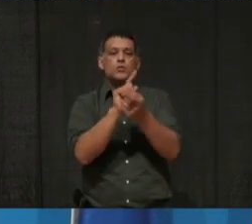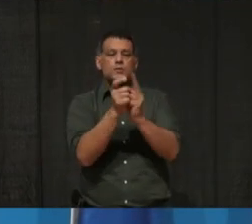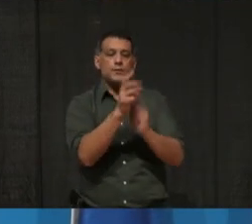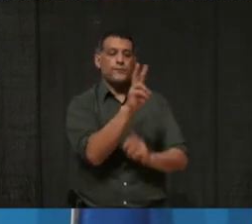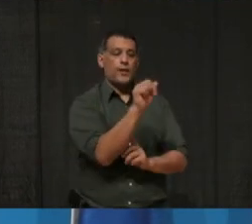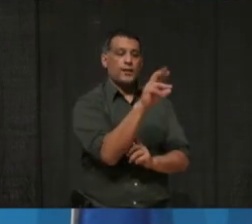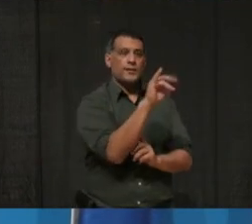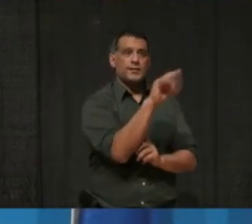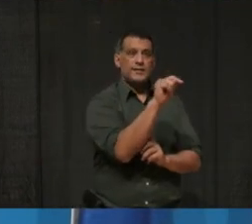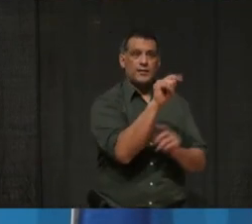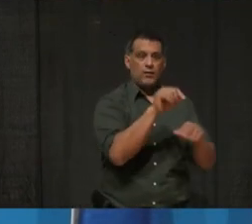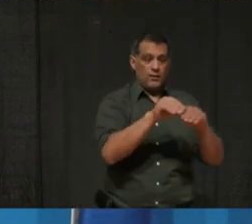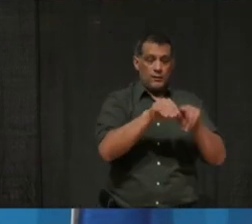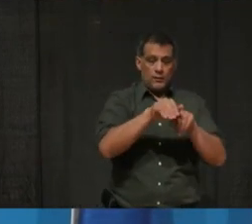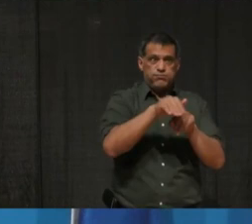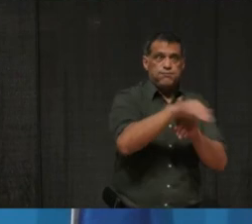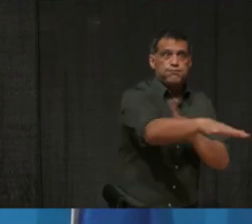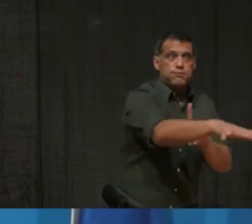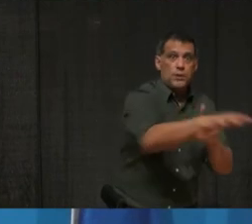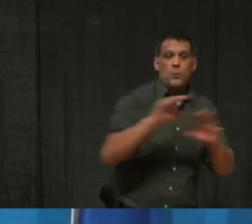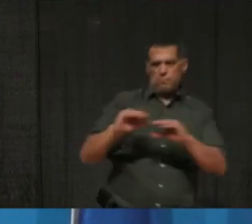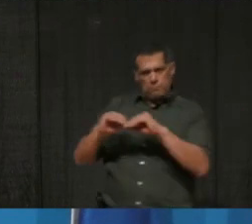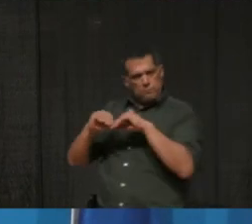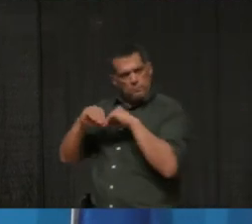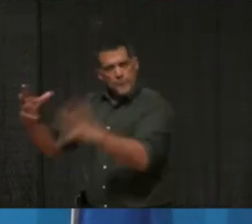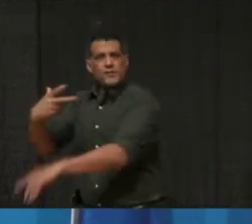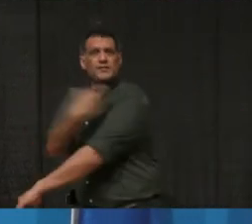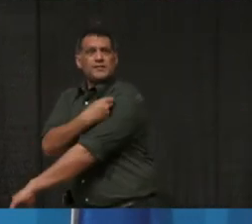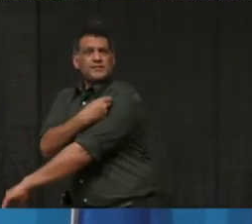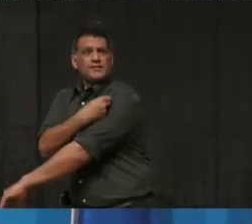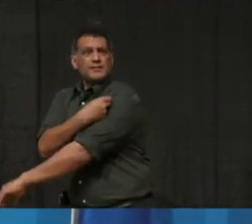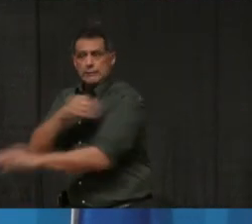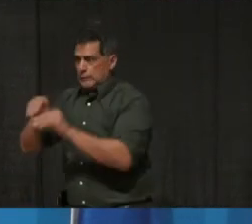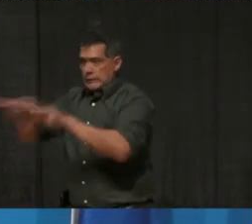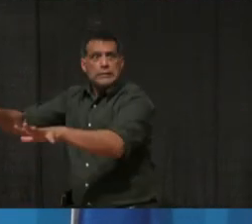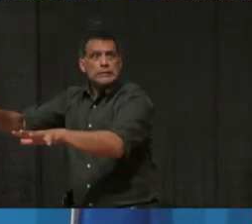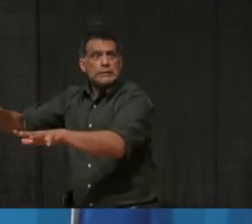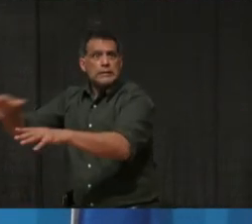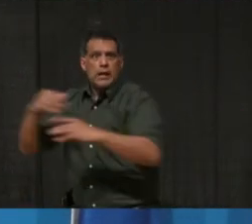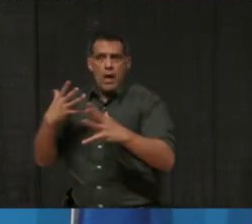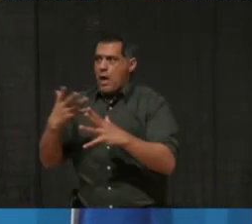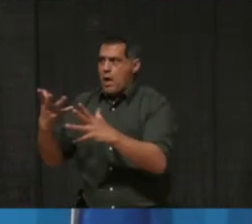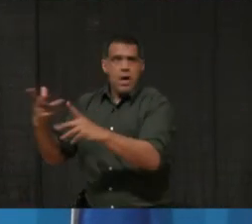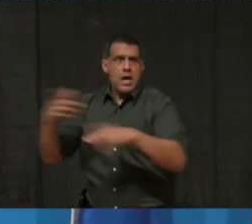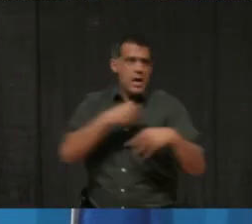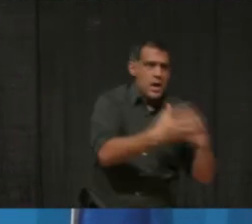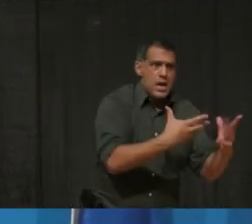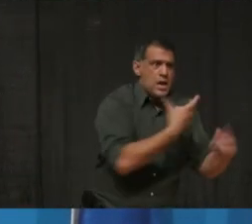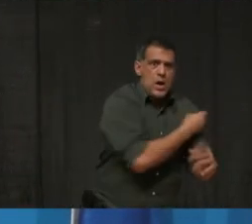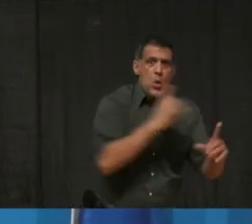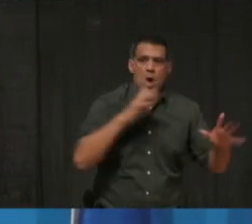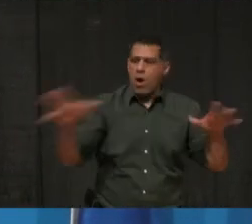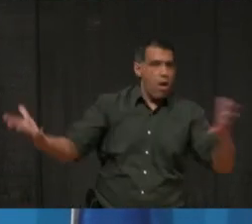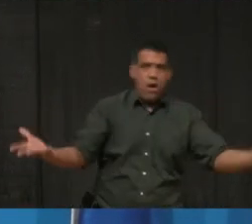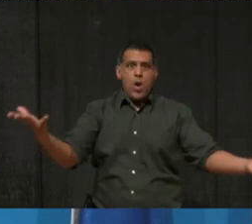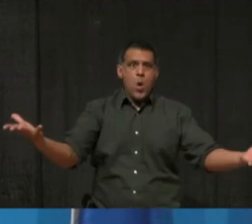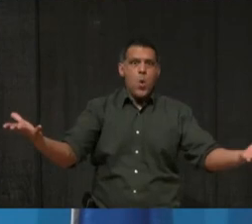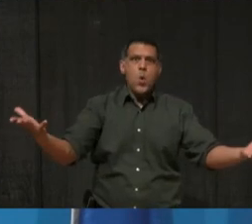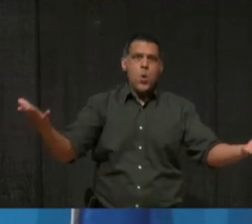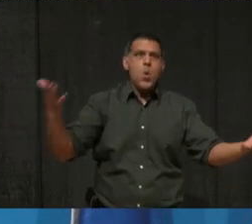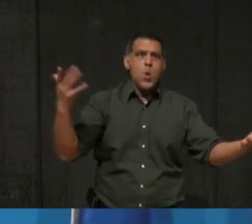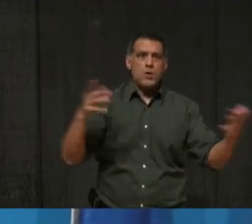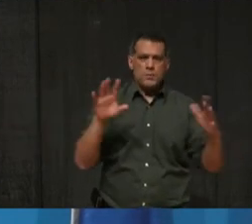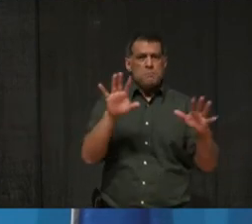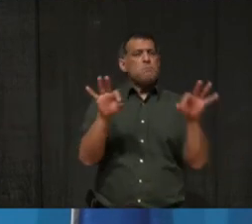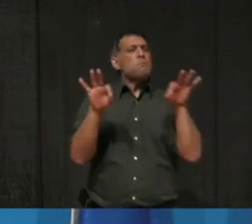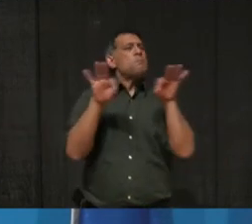vaccines. The recent detection of rapidly spreading variants in our community underscores the importance of